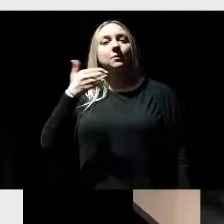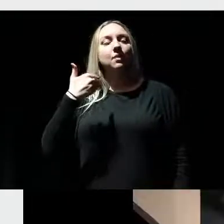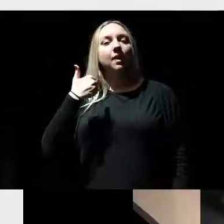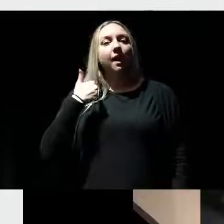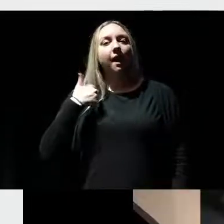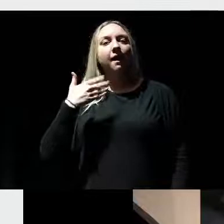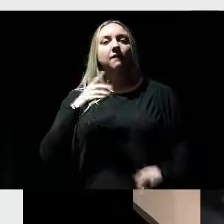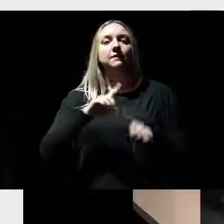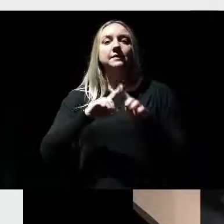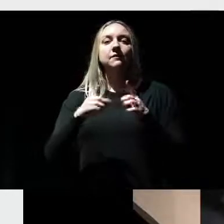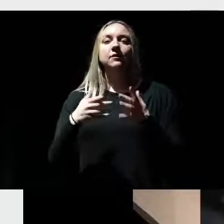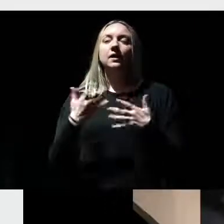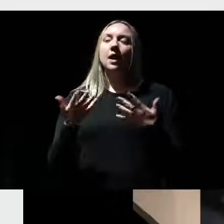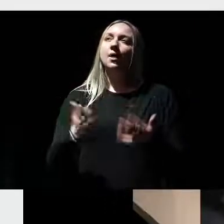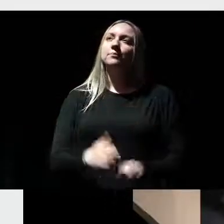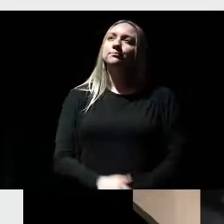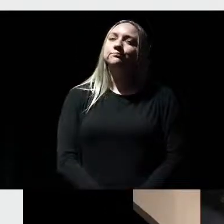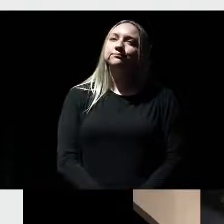these